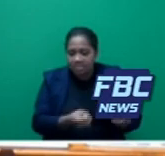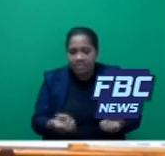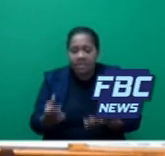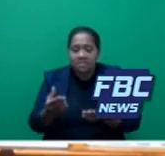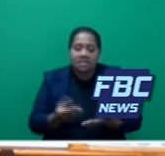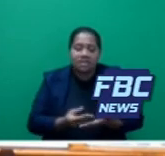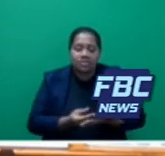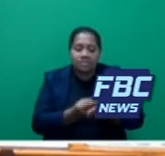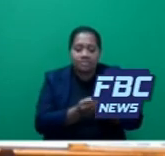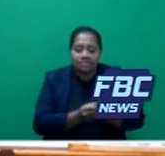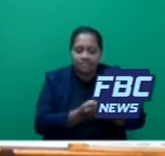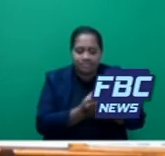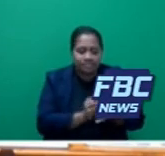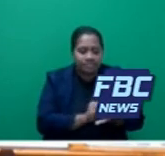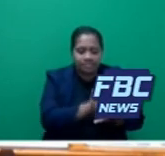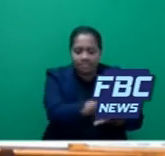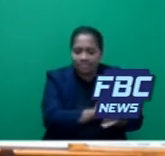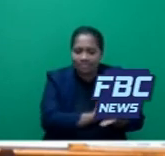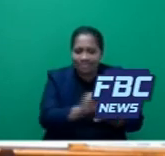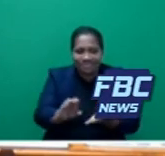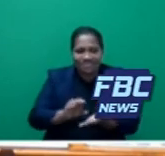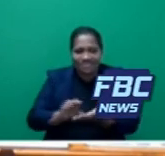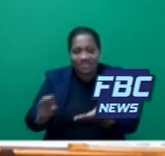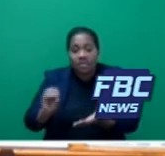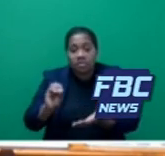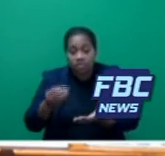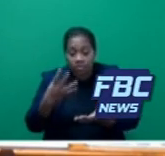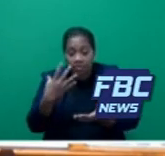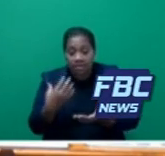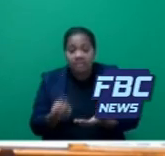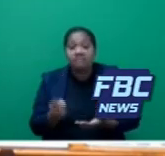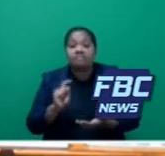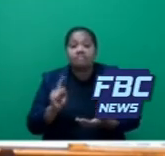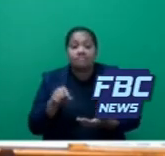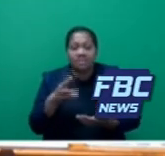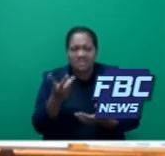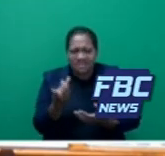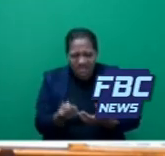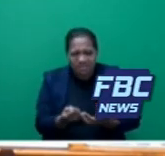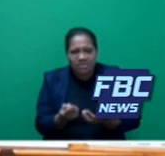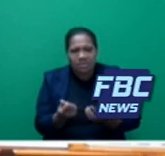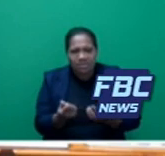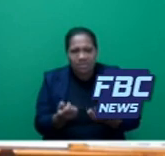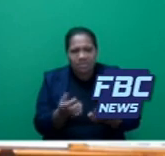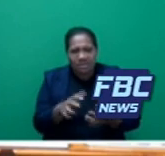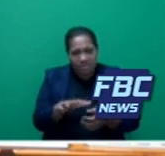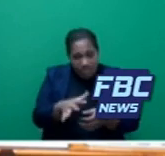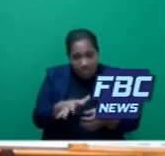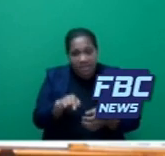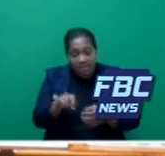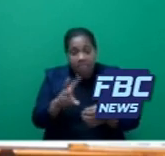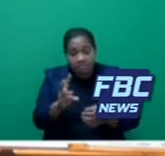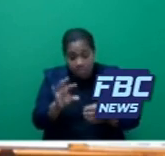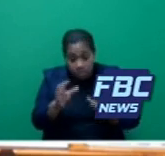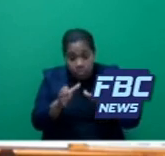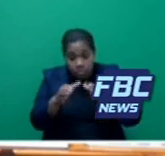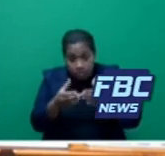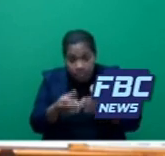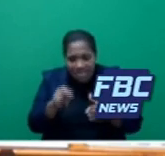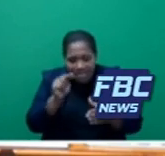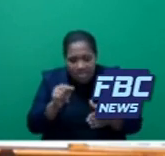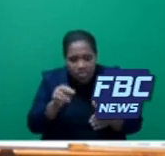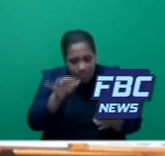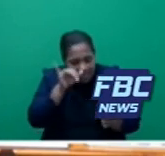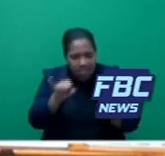priority. The phased supply of vaccines will make deployment somewhat complicated, as priority groups need to be